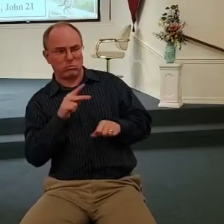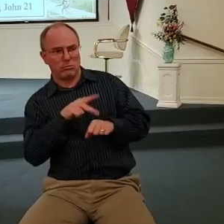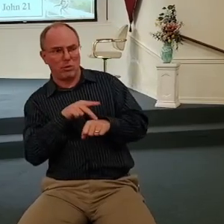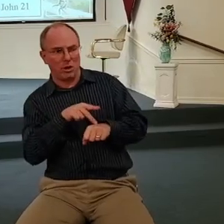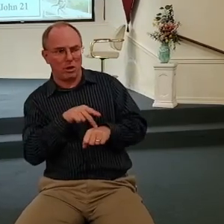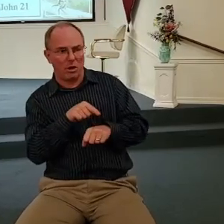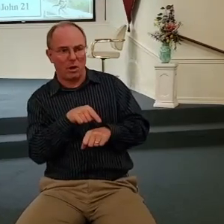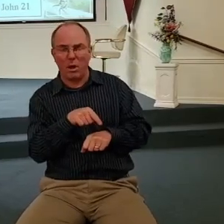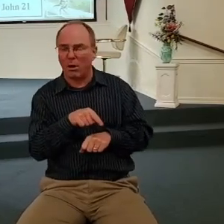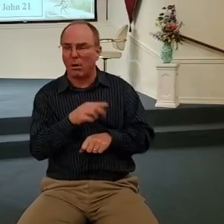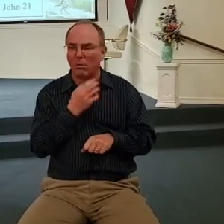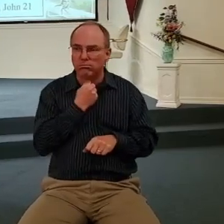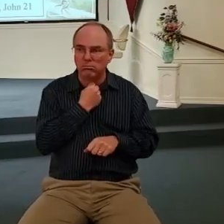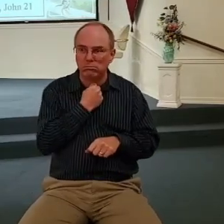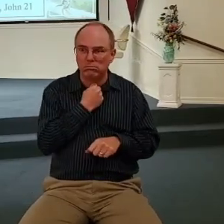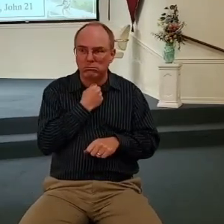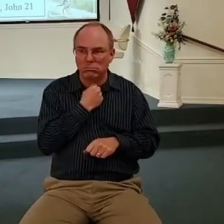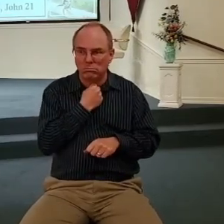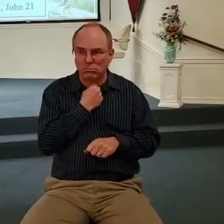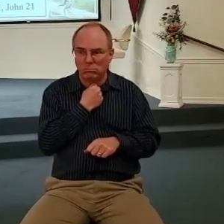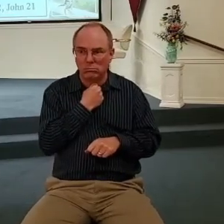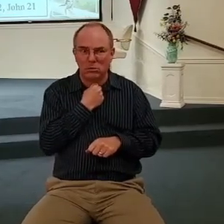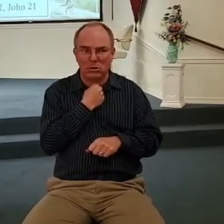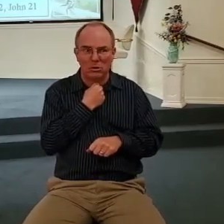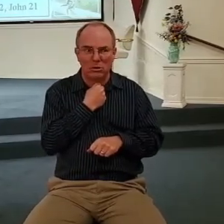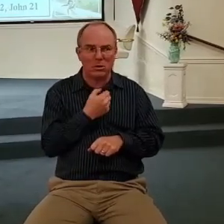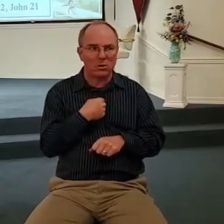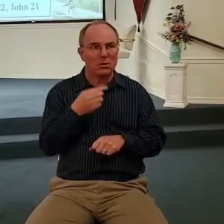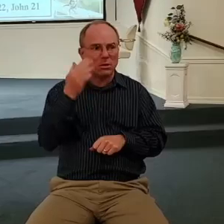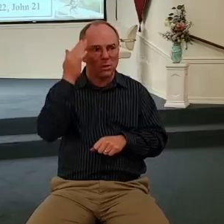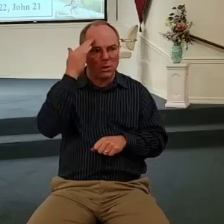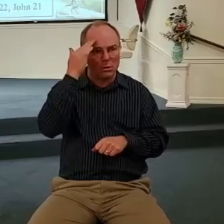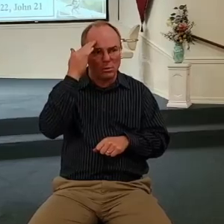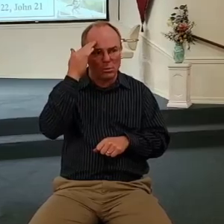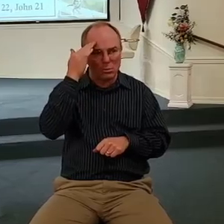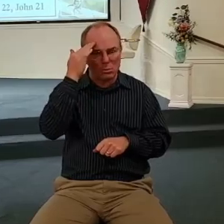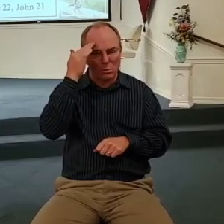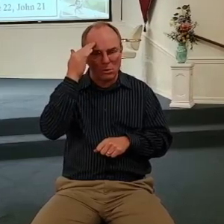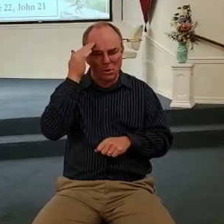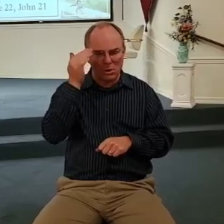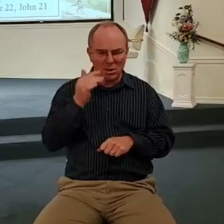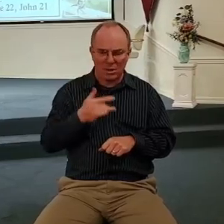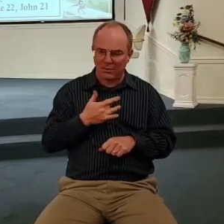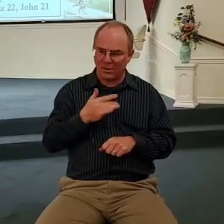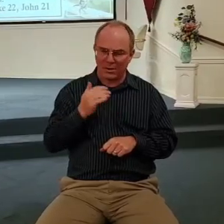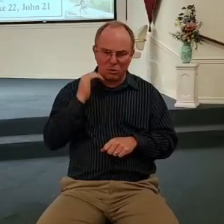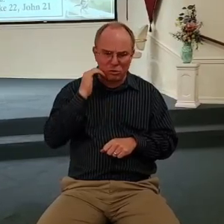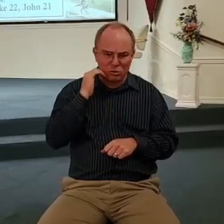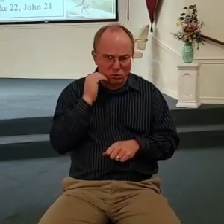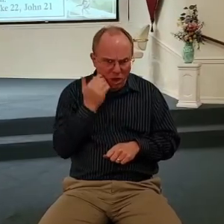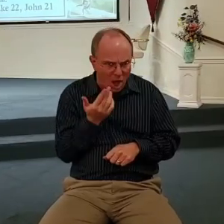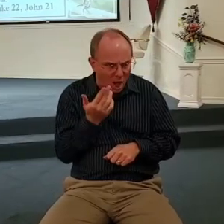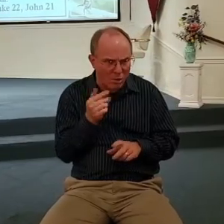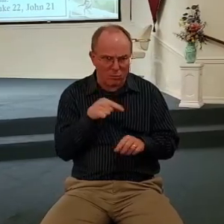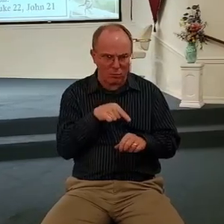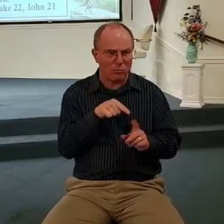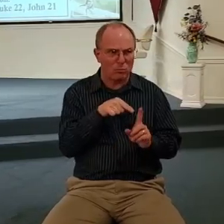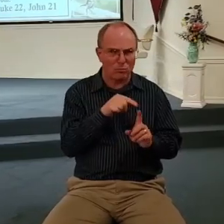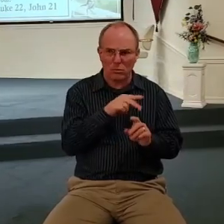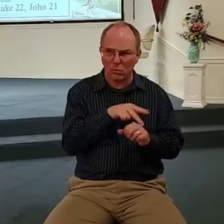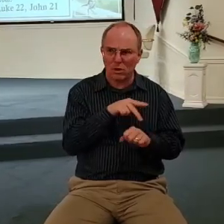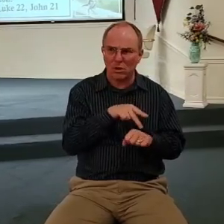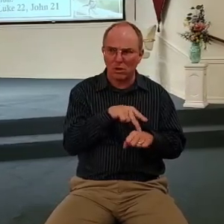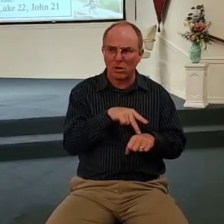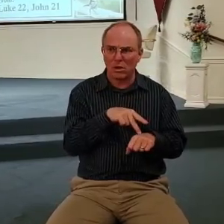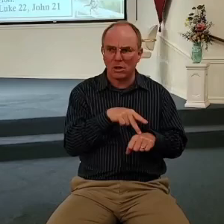And I know on one hand, it's a shameful feeling that Peter's probably feeling, because he's just done